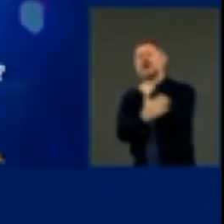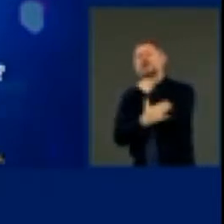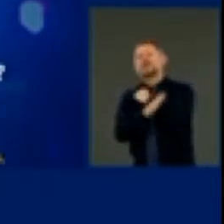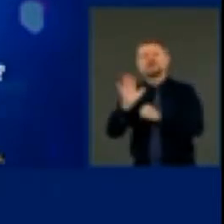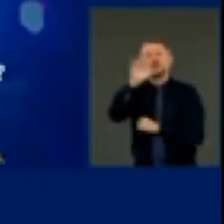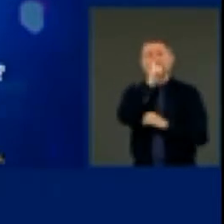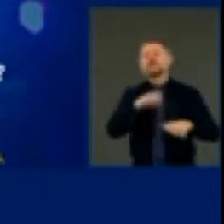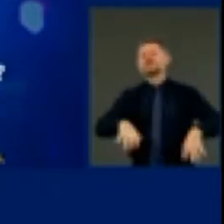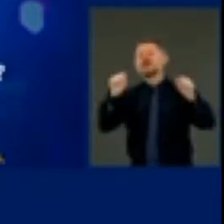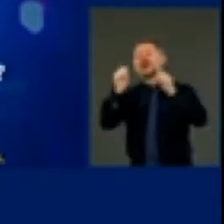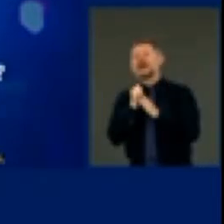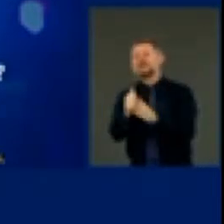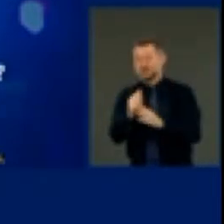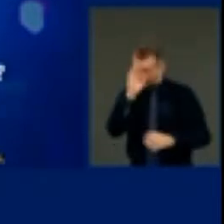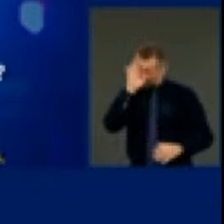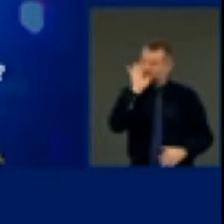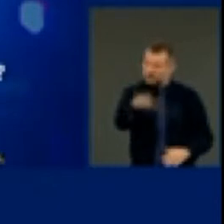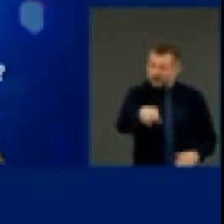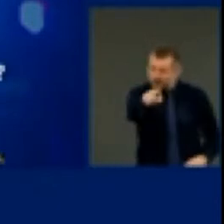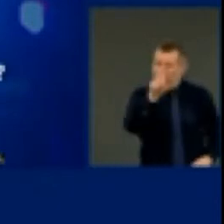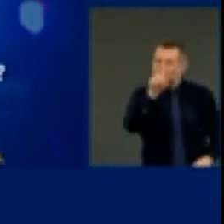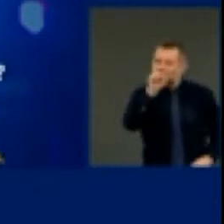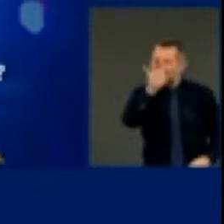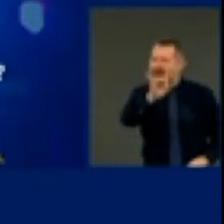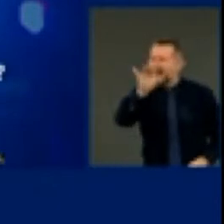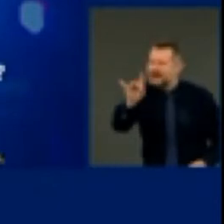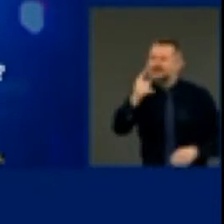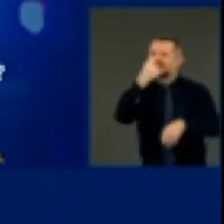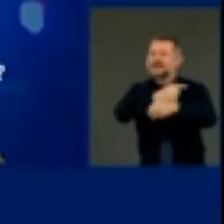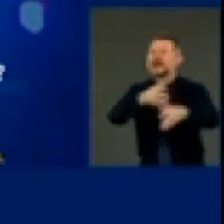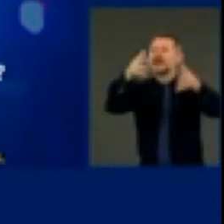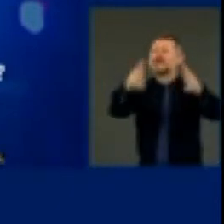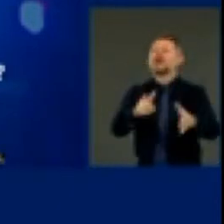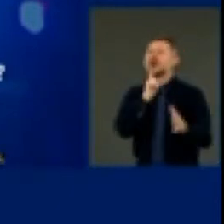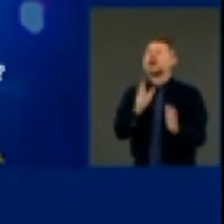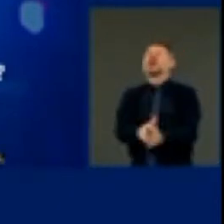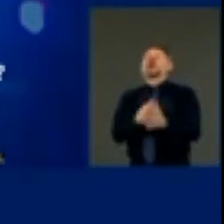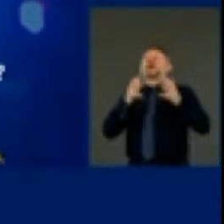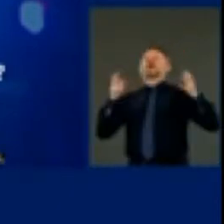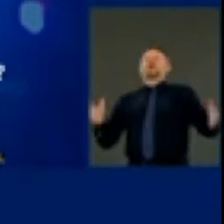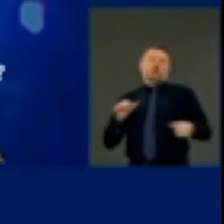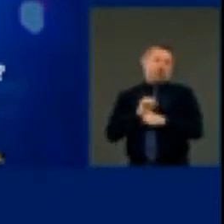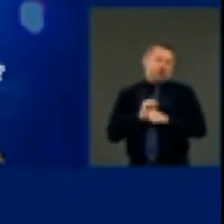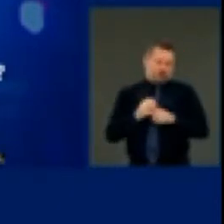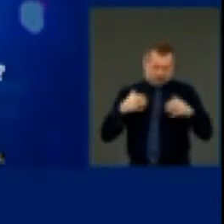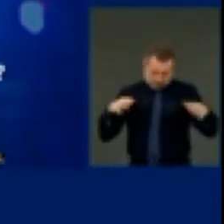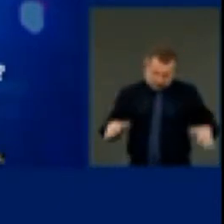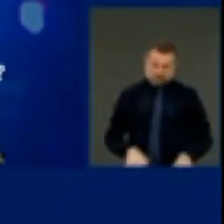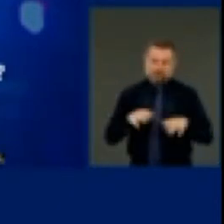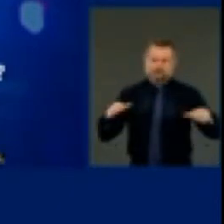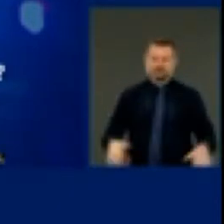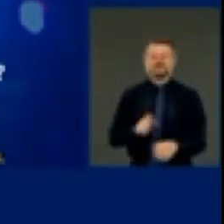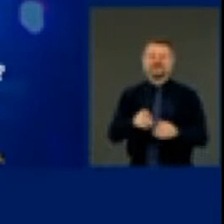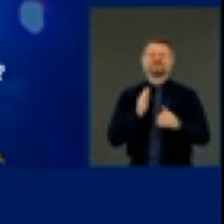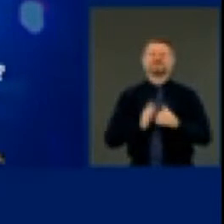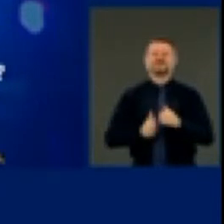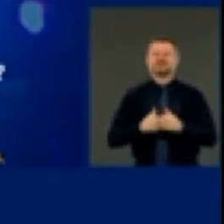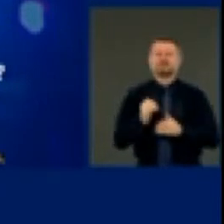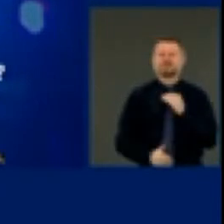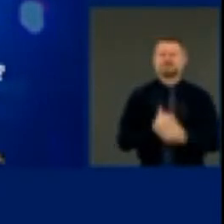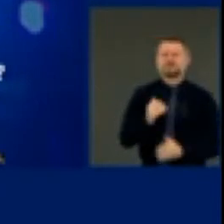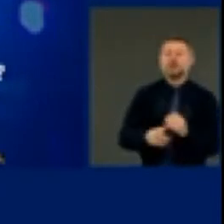days, and a lot of work to do in 288 days. Everyone says what they're